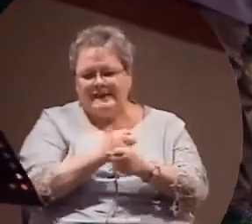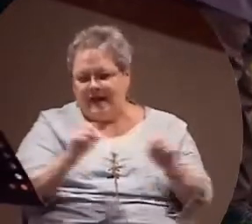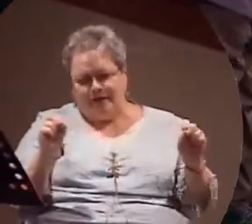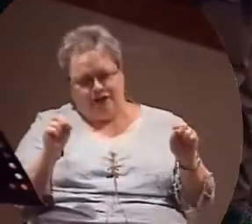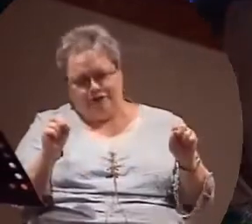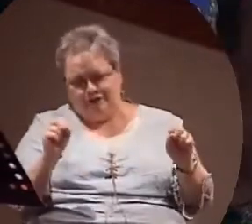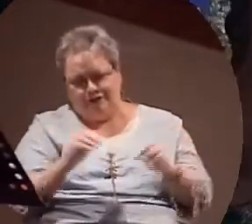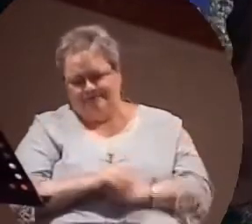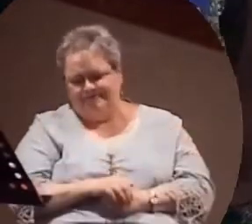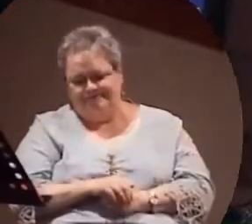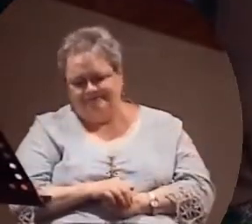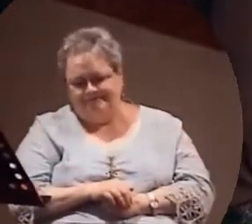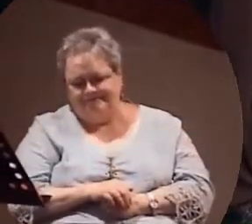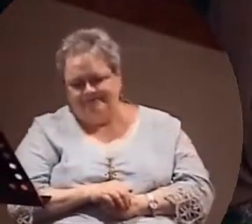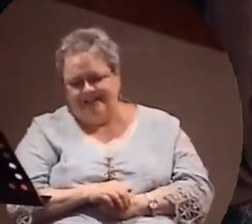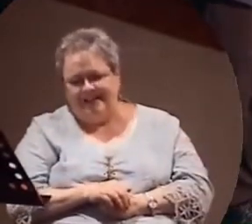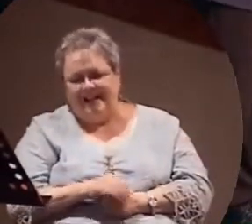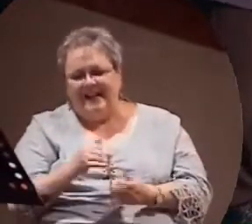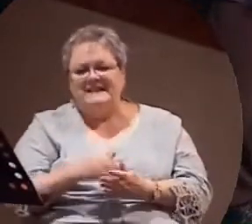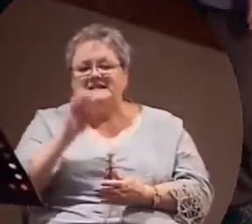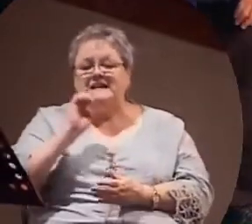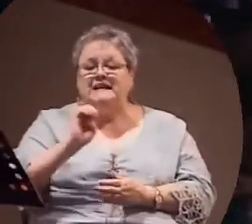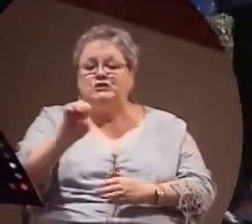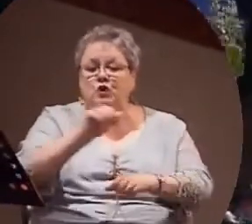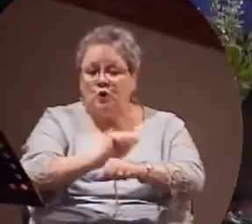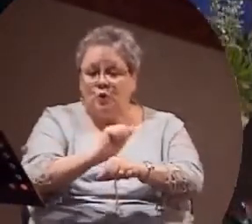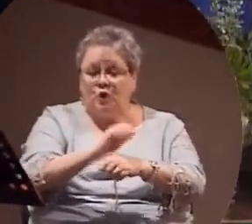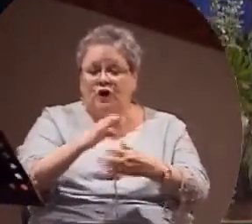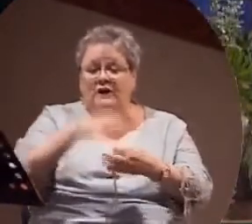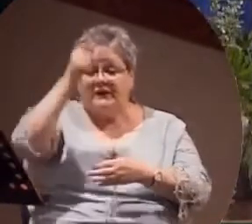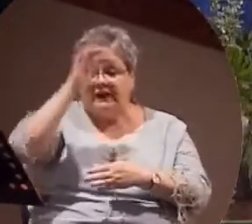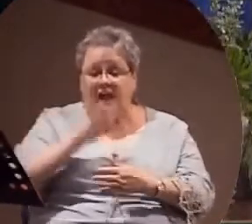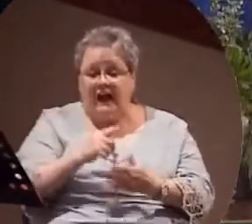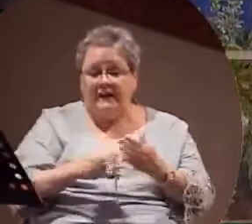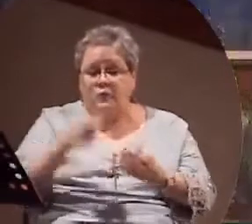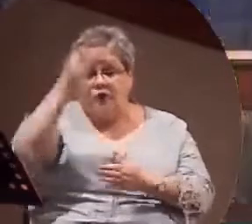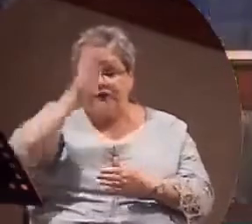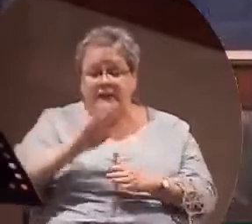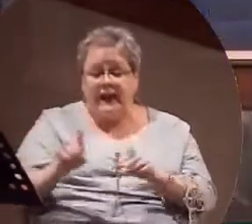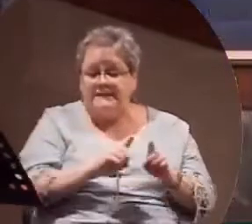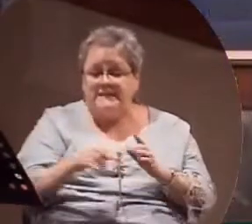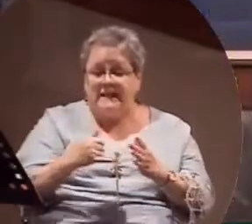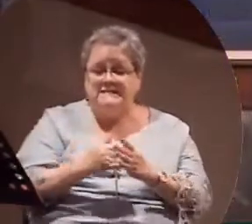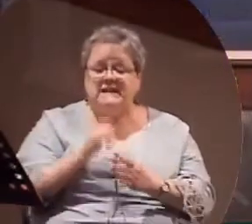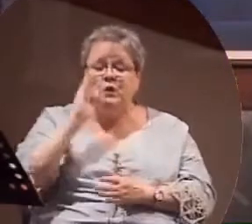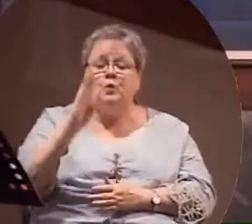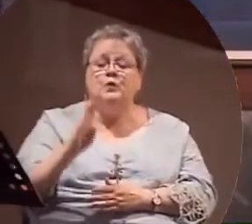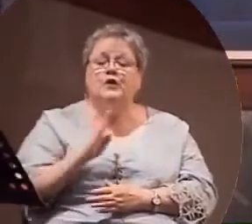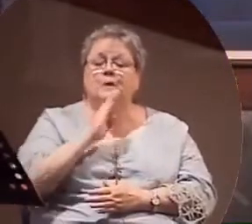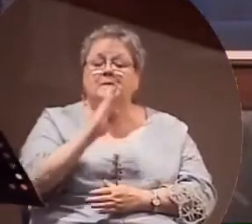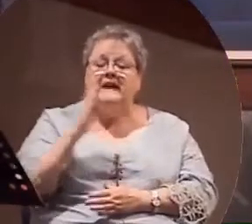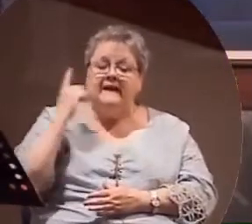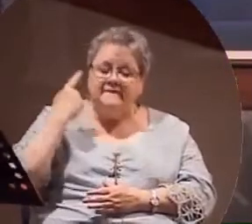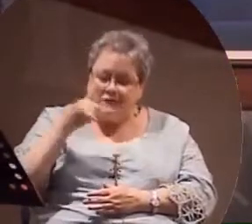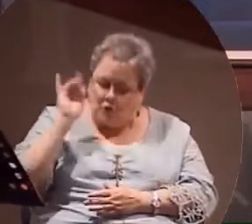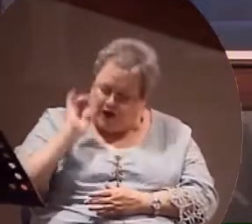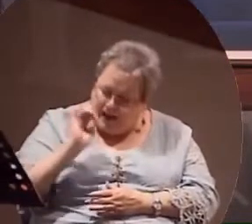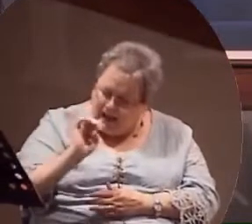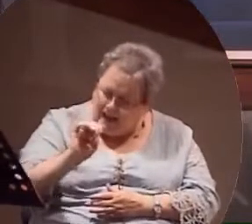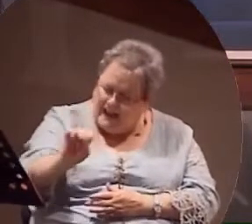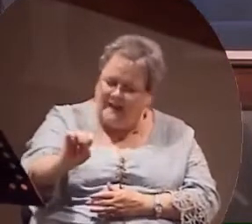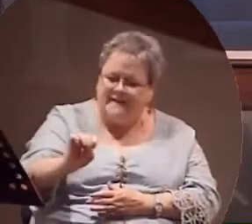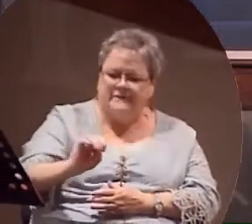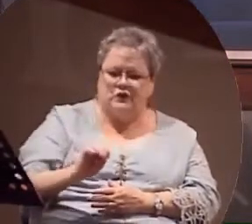salvation. It is an eternal work of God. And whatsoever God doeth, it shall be forever. Ecclesiastes